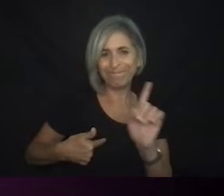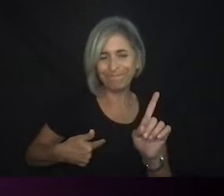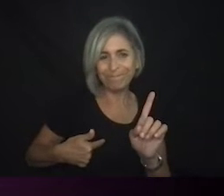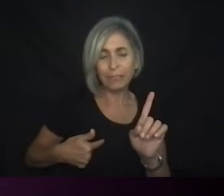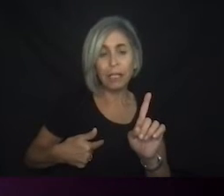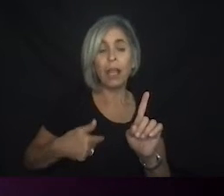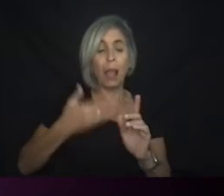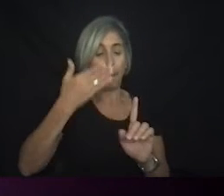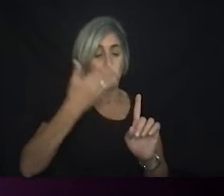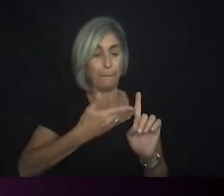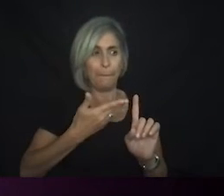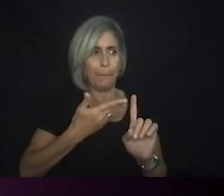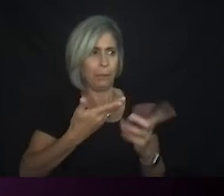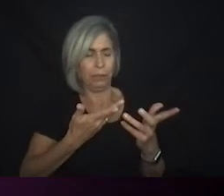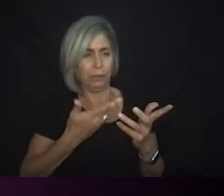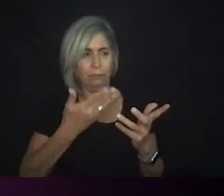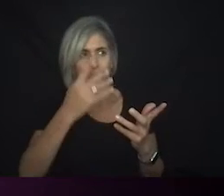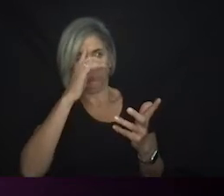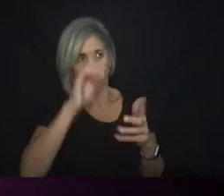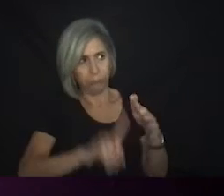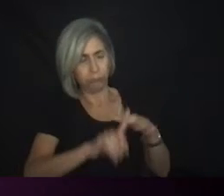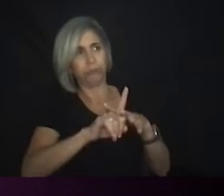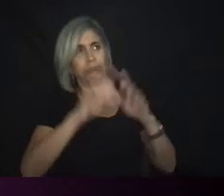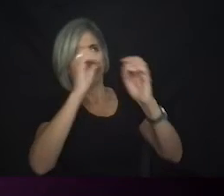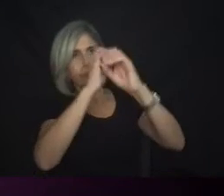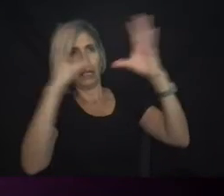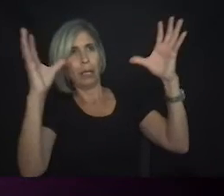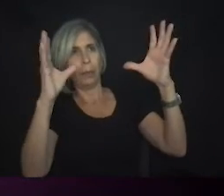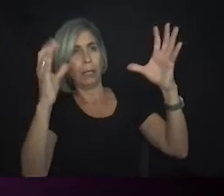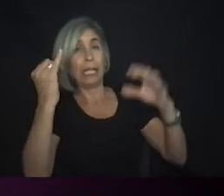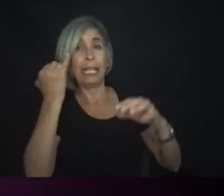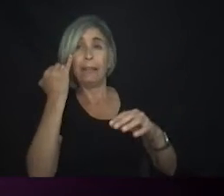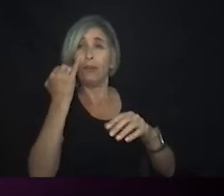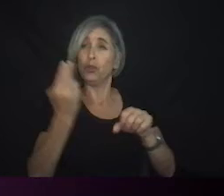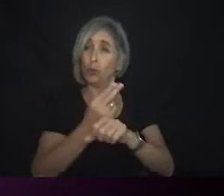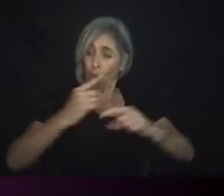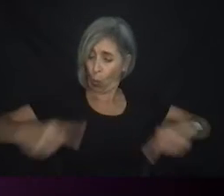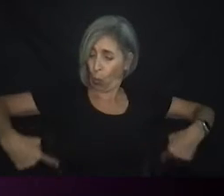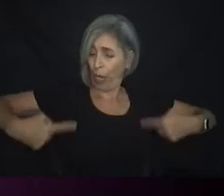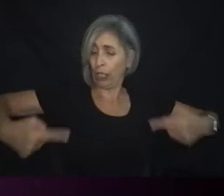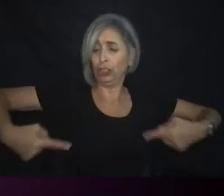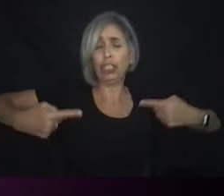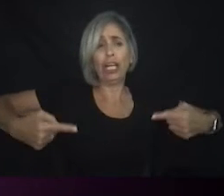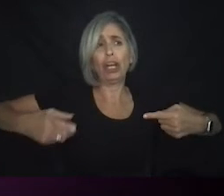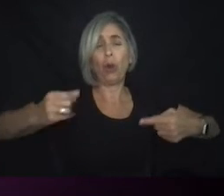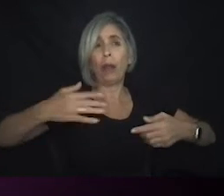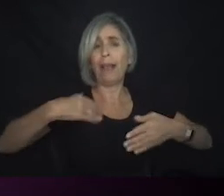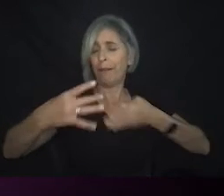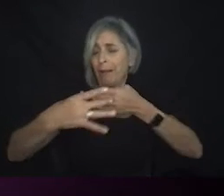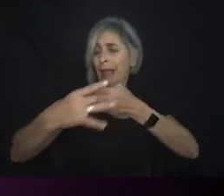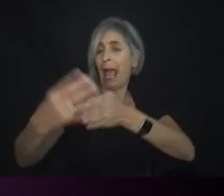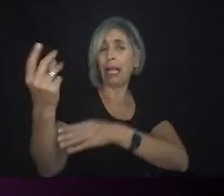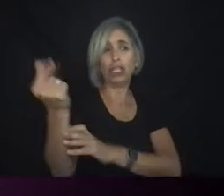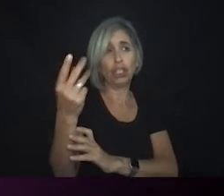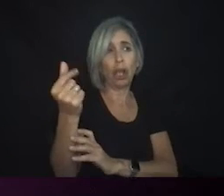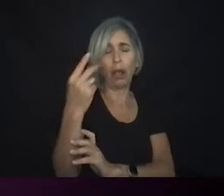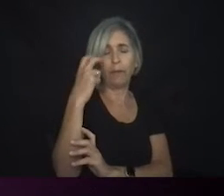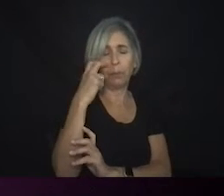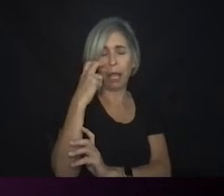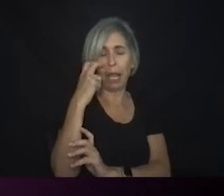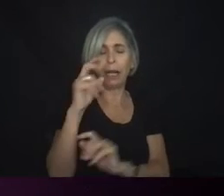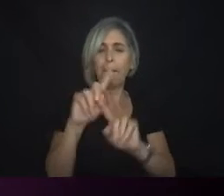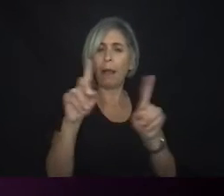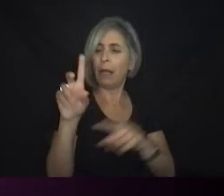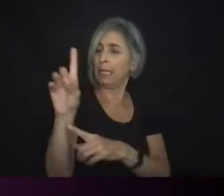The first image that probably pops into your mind is maybe someone who uses a wheelchair or someone who has a guide dog. But